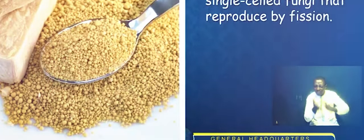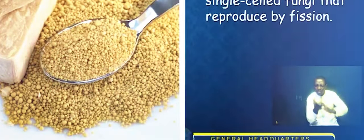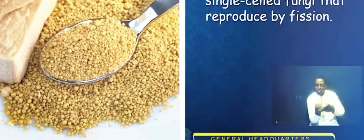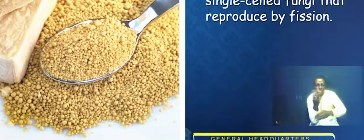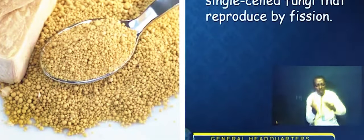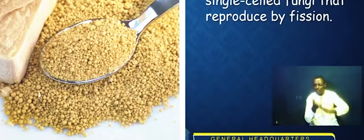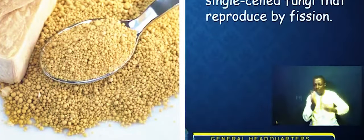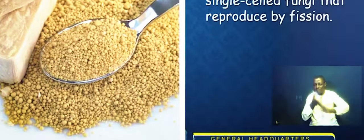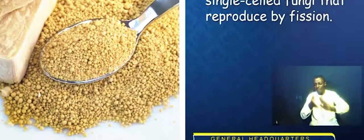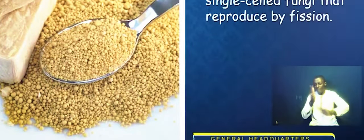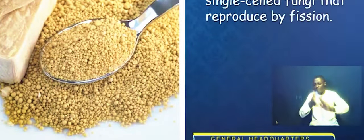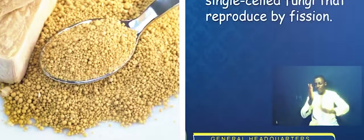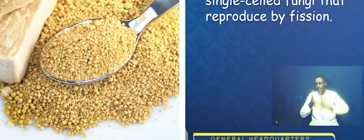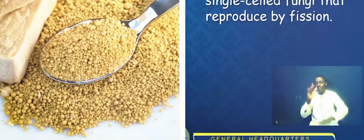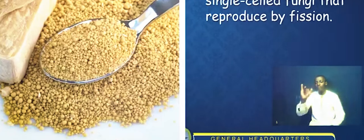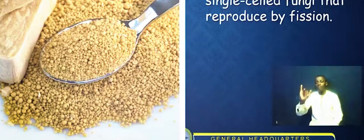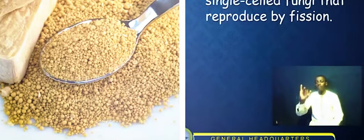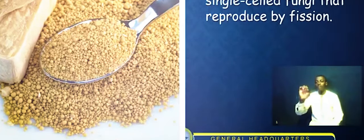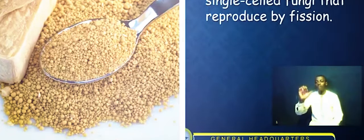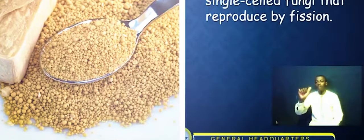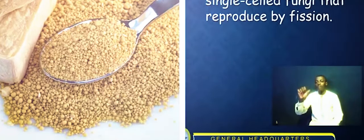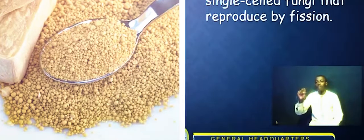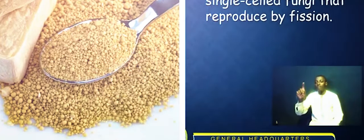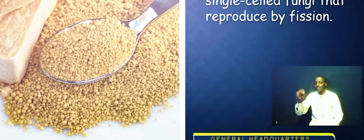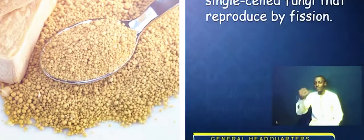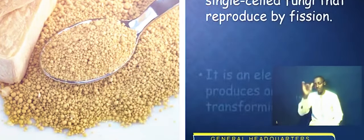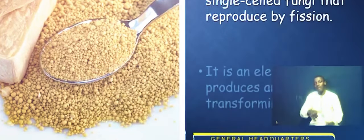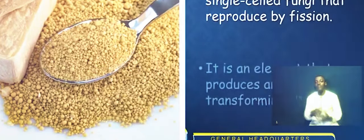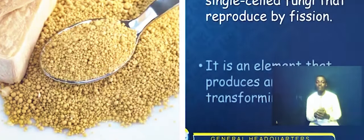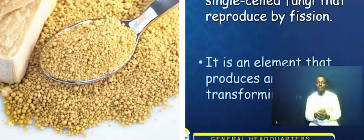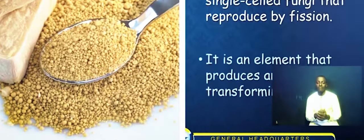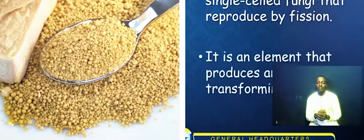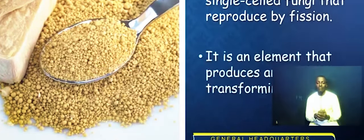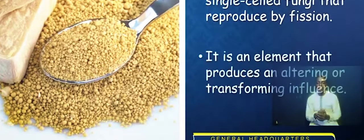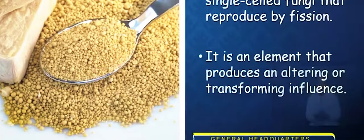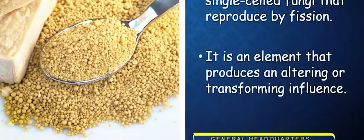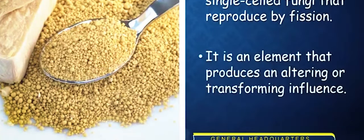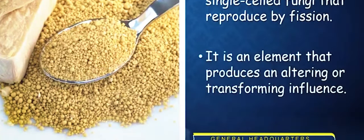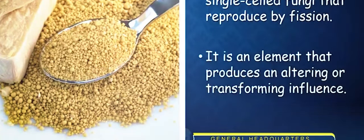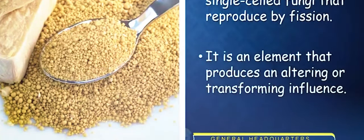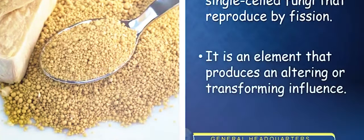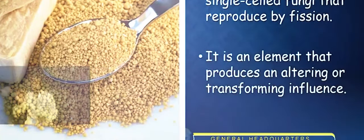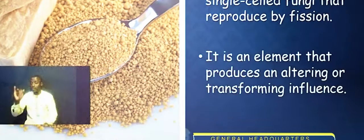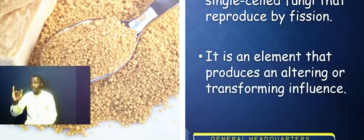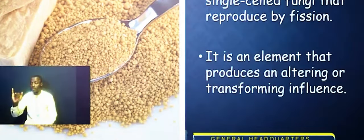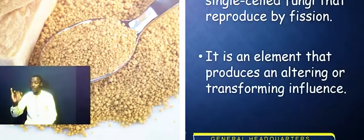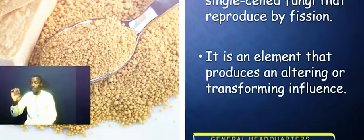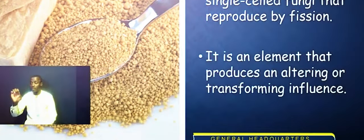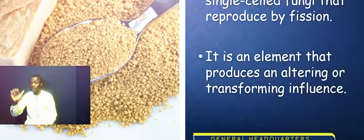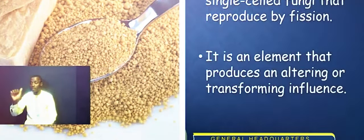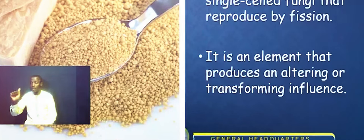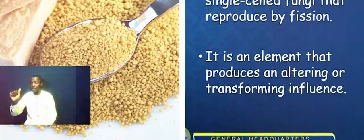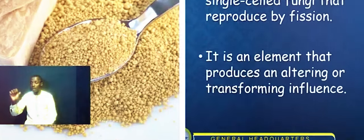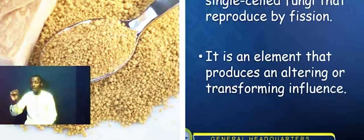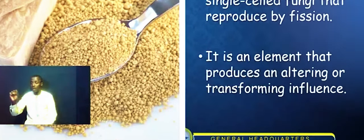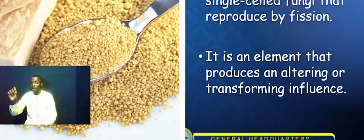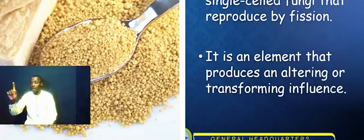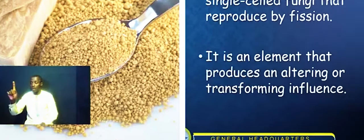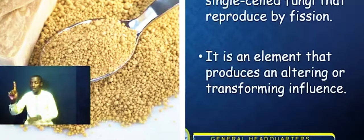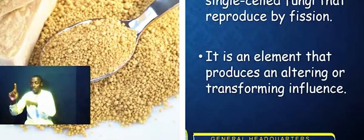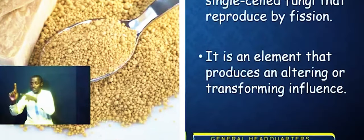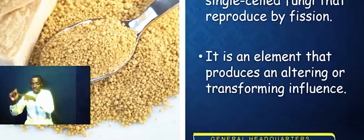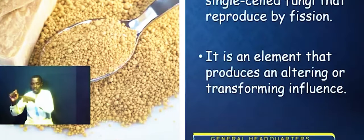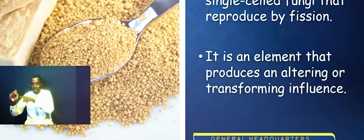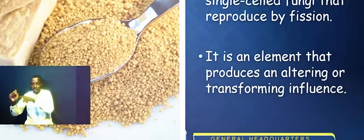See, it is an element that produces an altering or